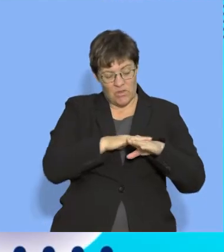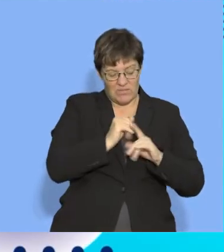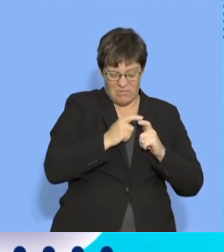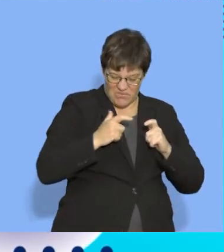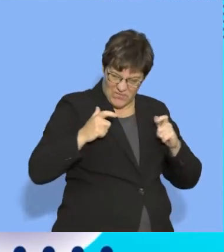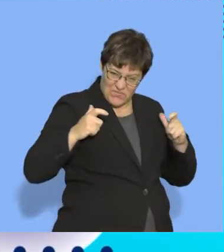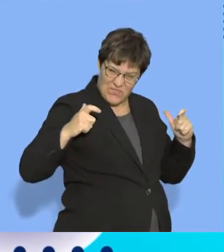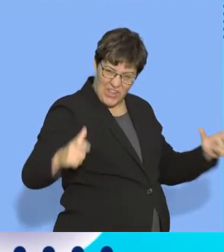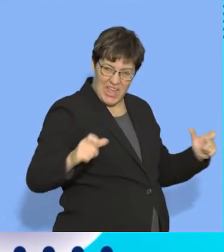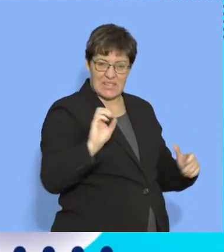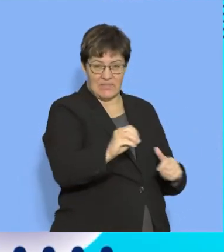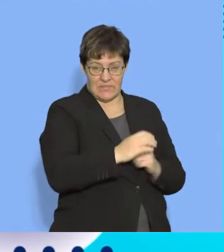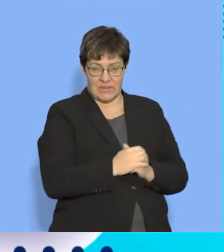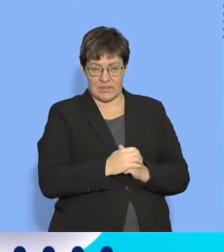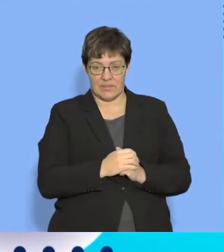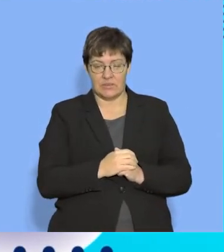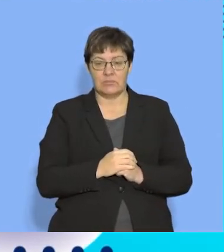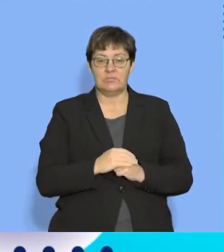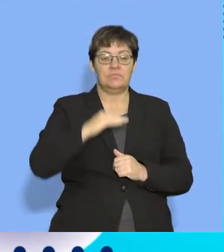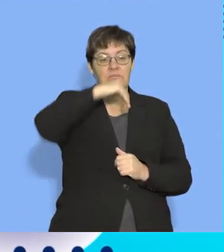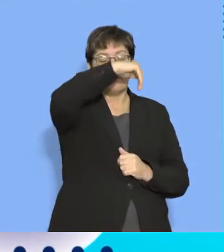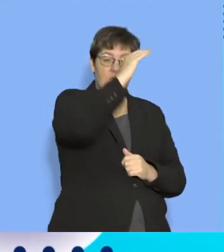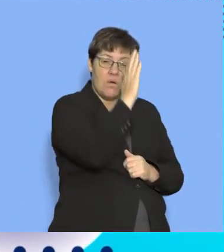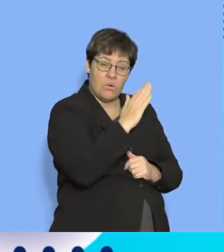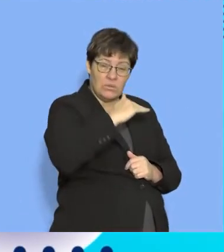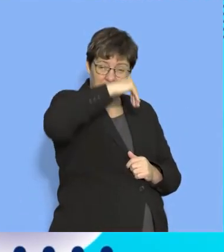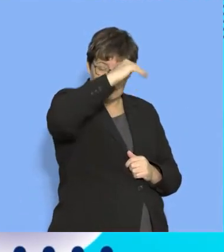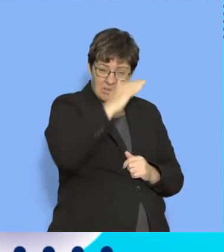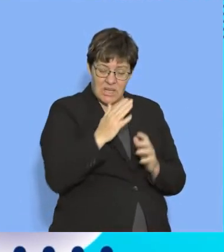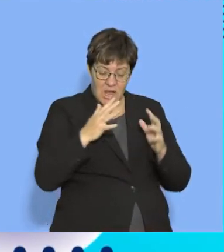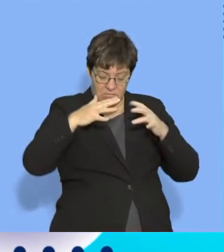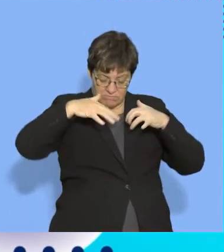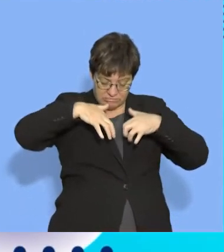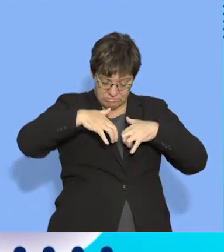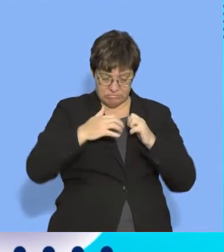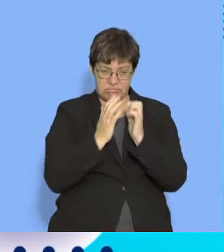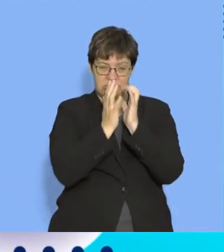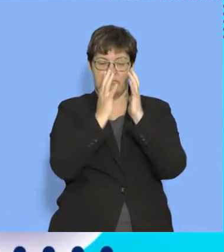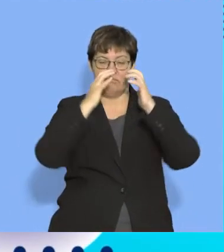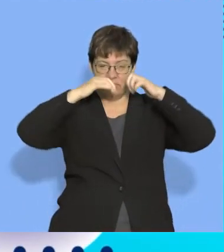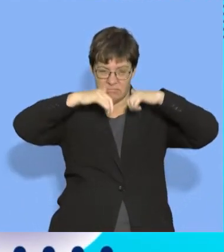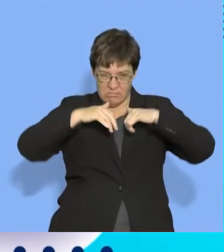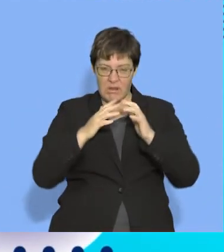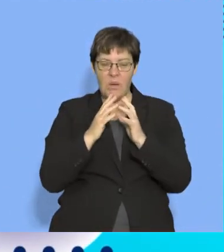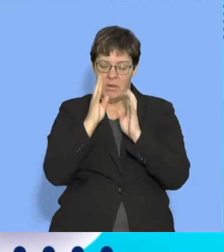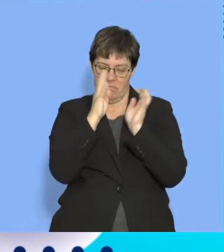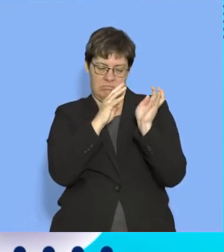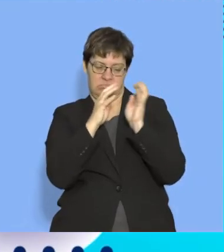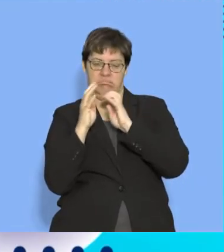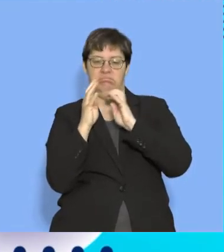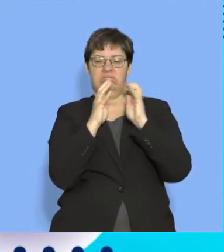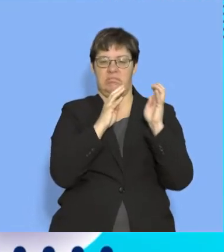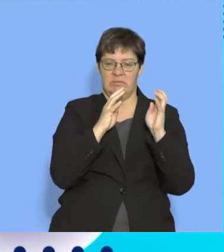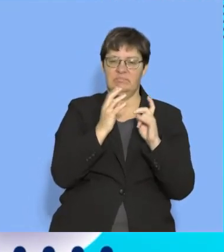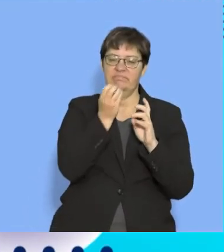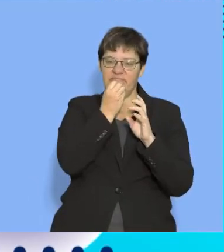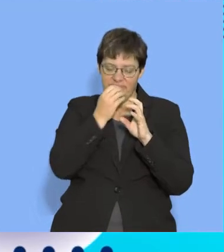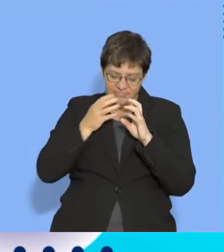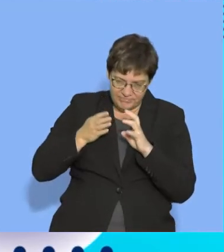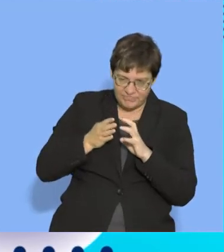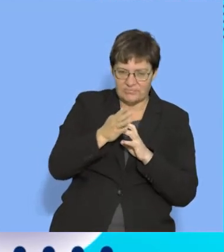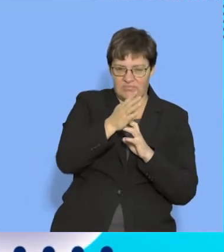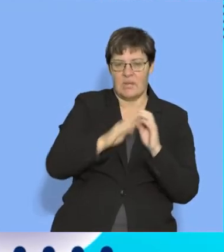area. These transverse folds that extend into the lumen increase the surface area for food